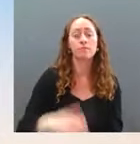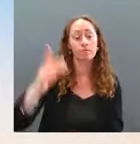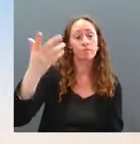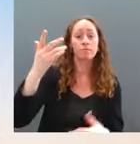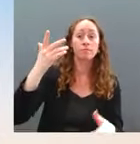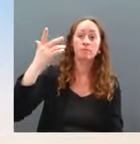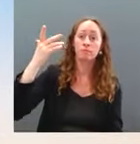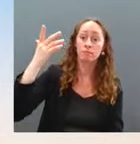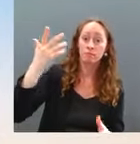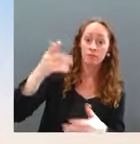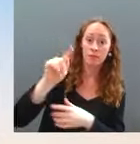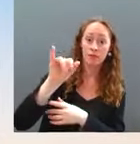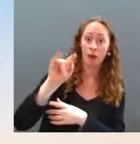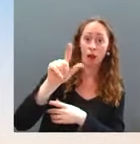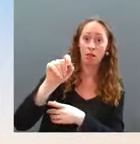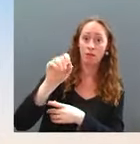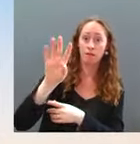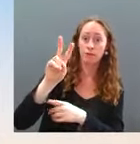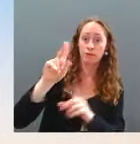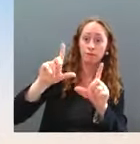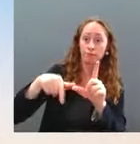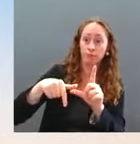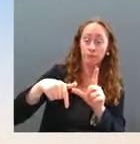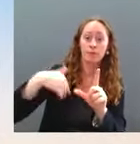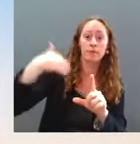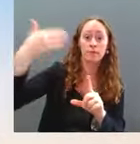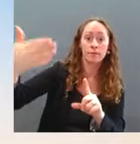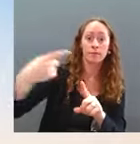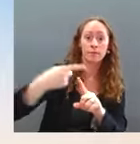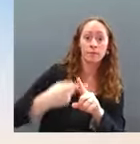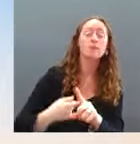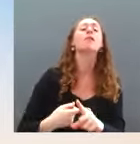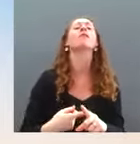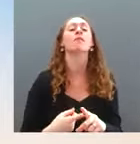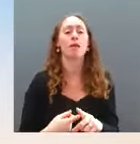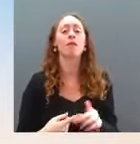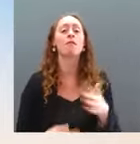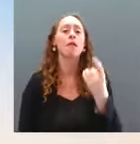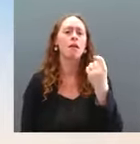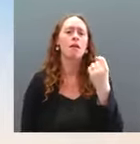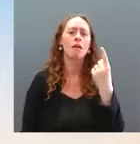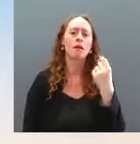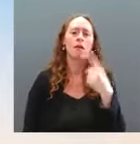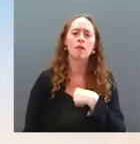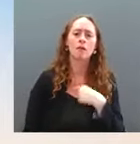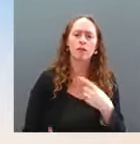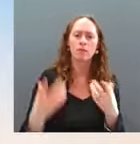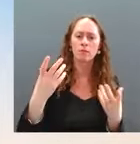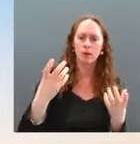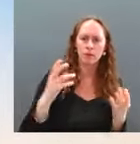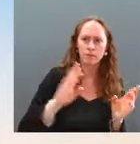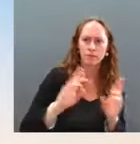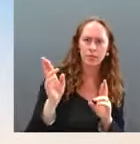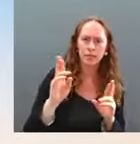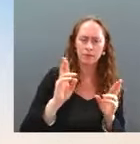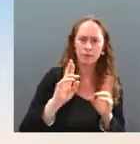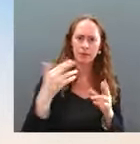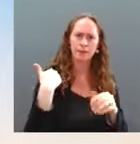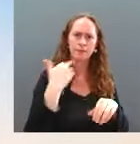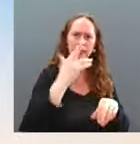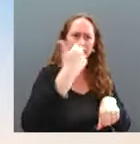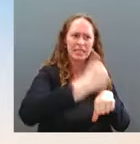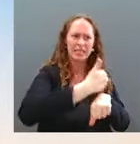from any country, but obviously there would be these programs, and we'd have more details before then for sure that Ukrainians who are eligible would be able to apply